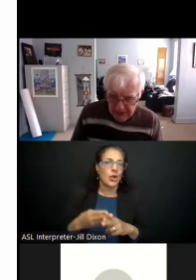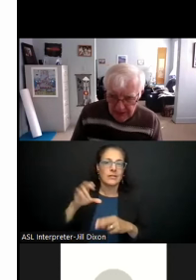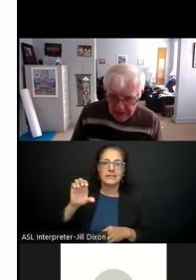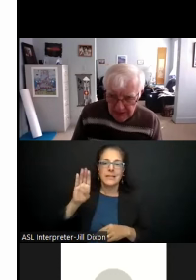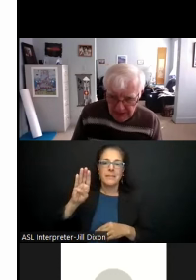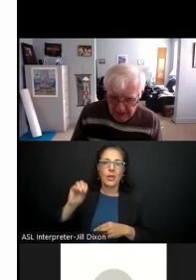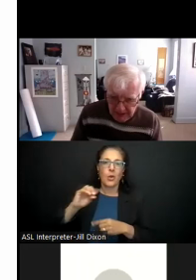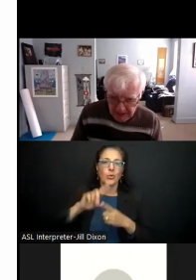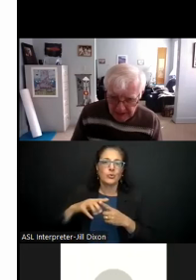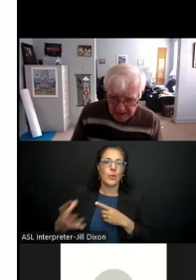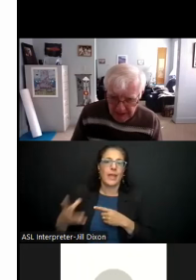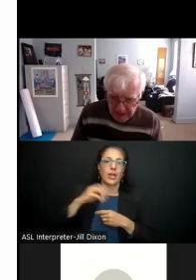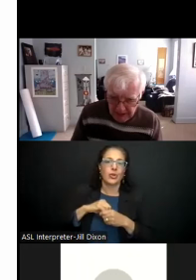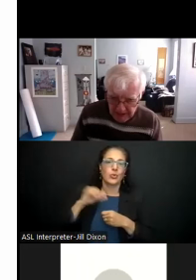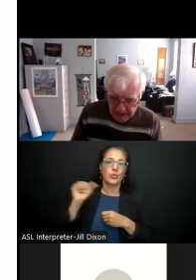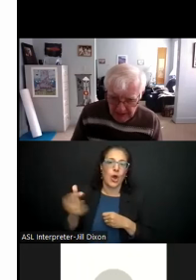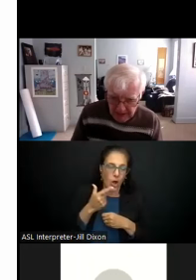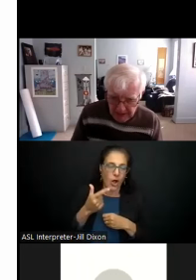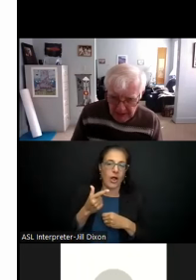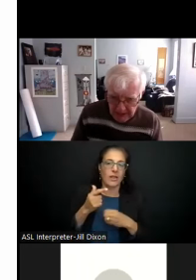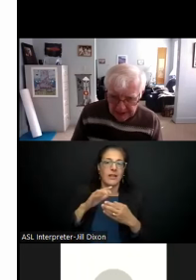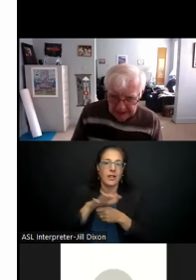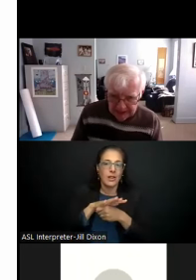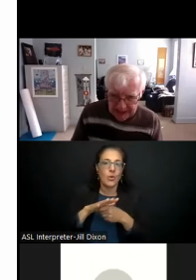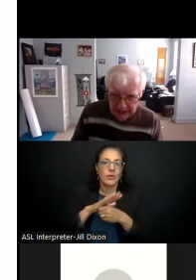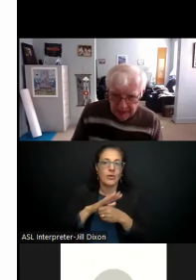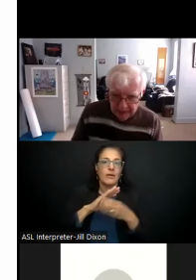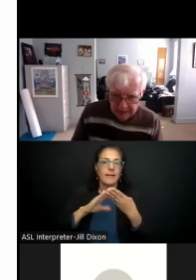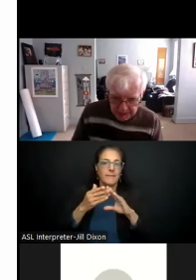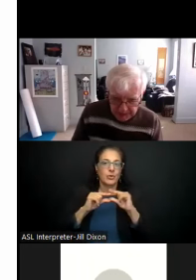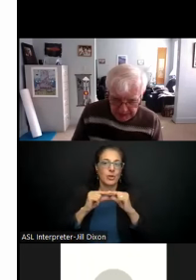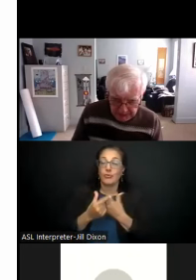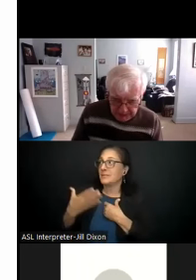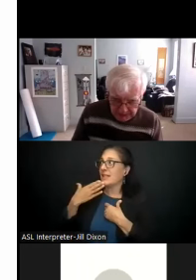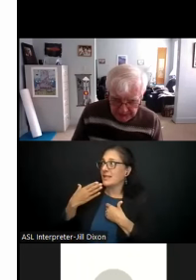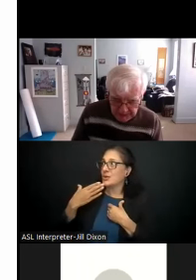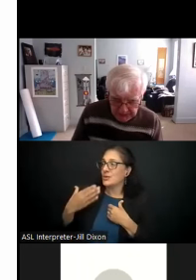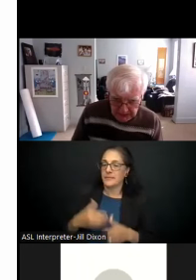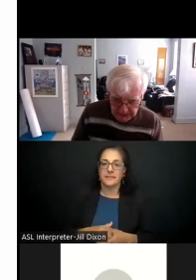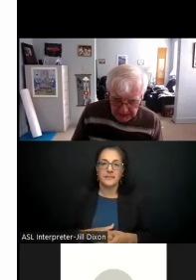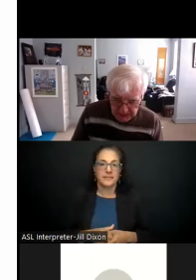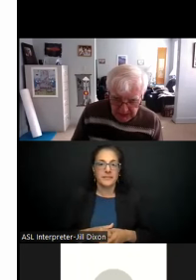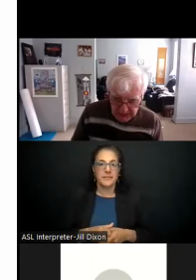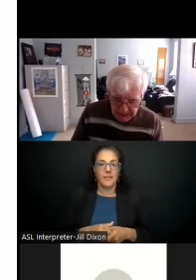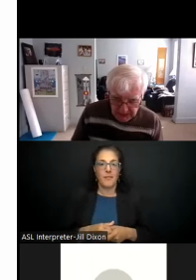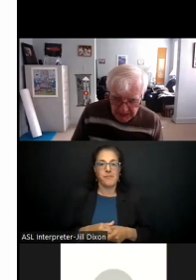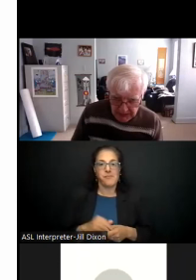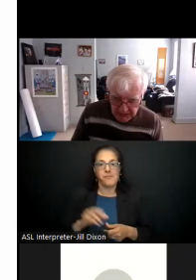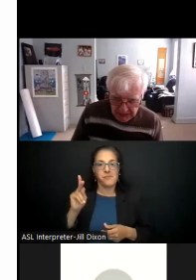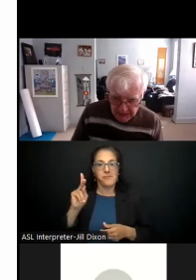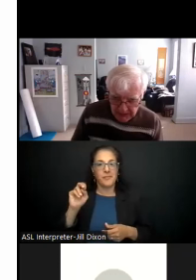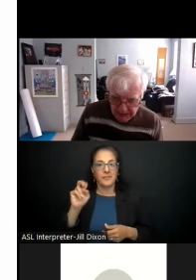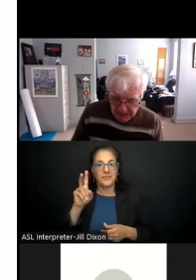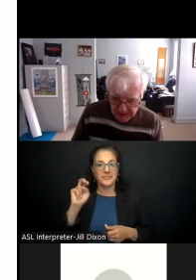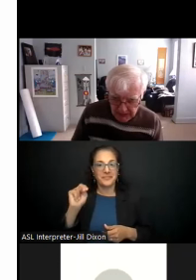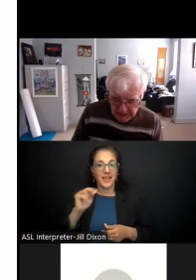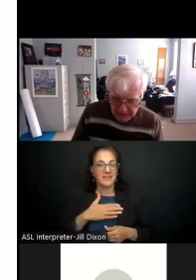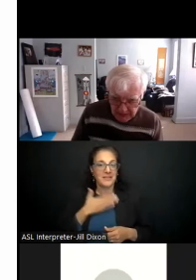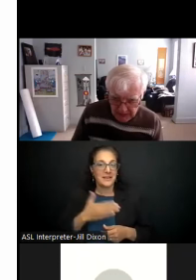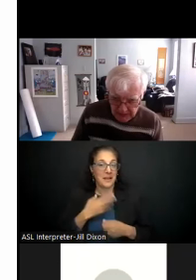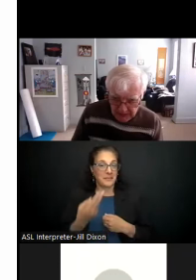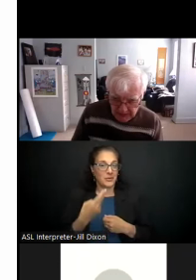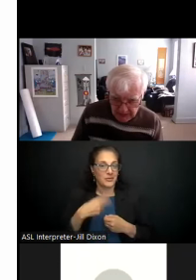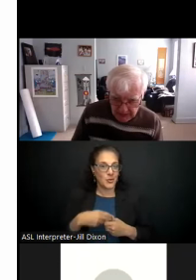of any local community groups. okay, thank you. Yeah, That's why it's important for you to join, and we're very happy to have you.